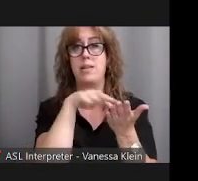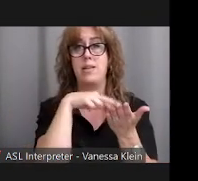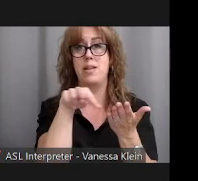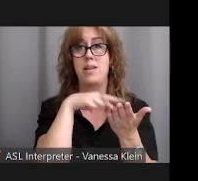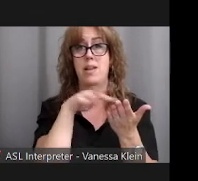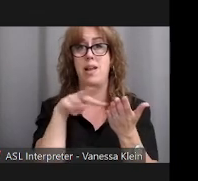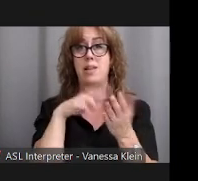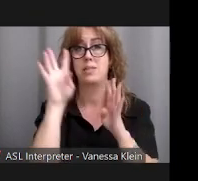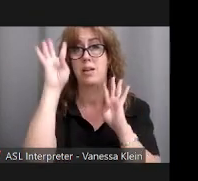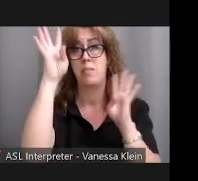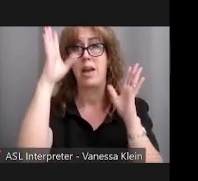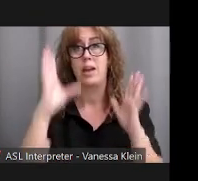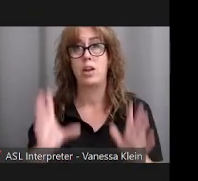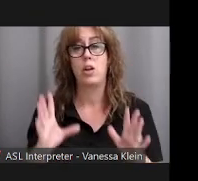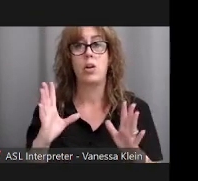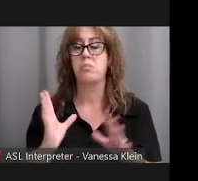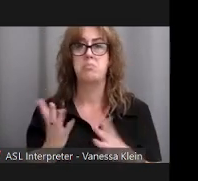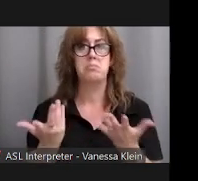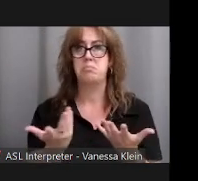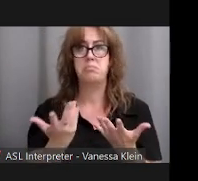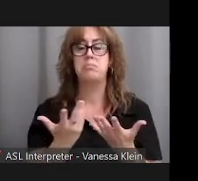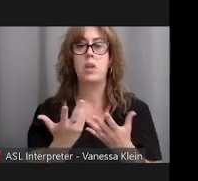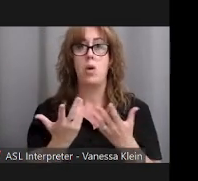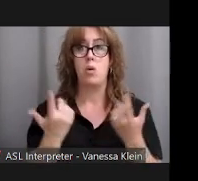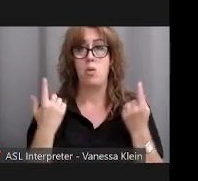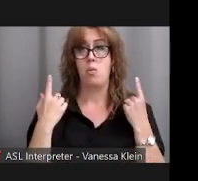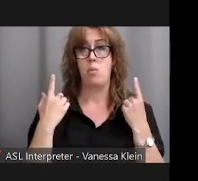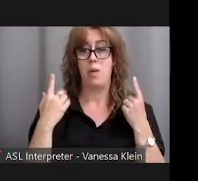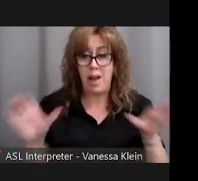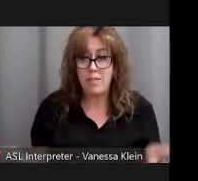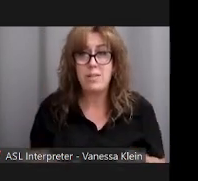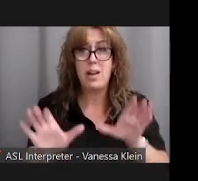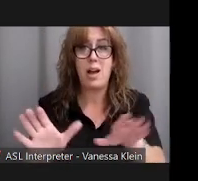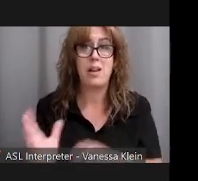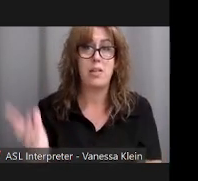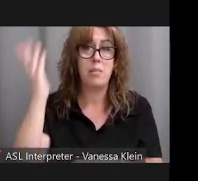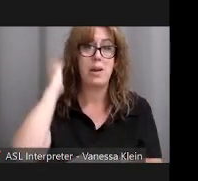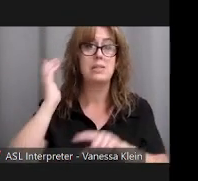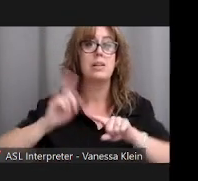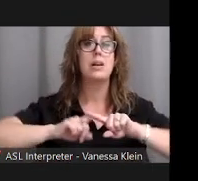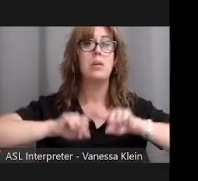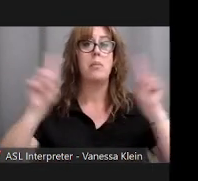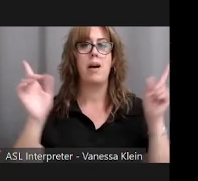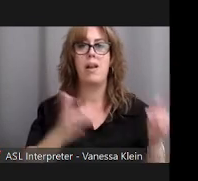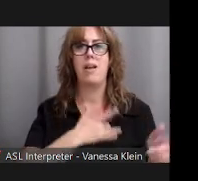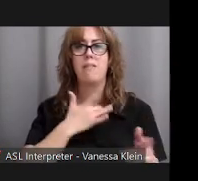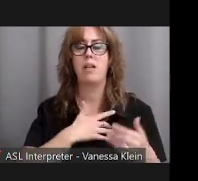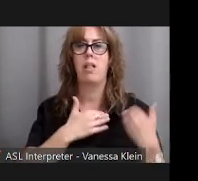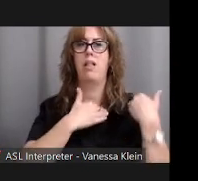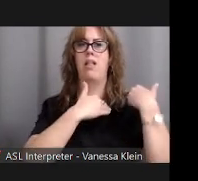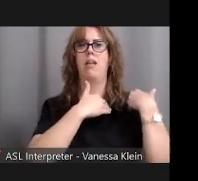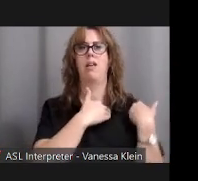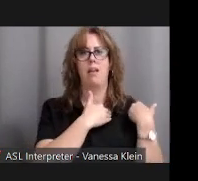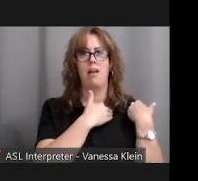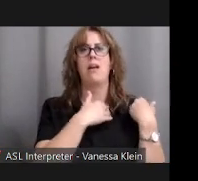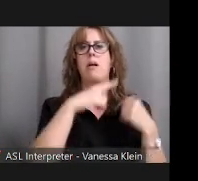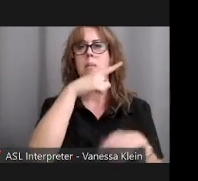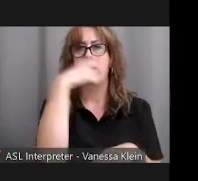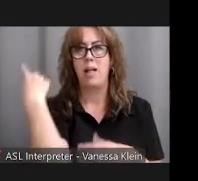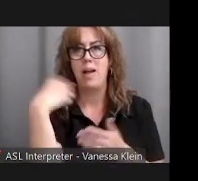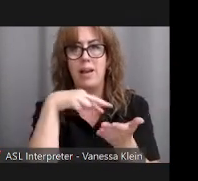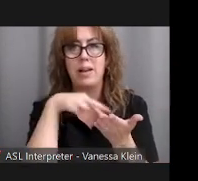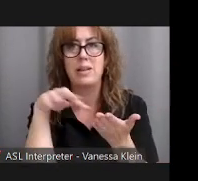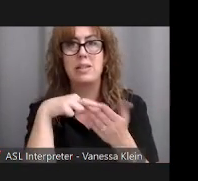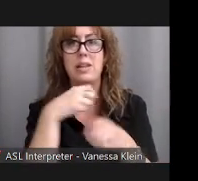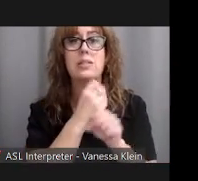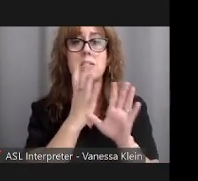the past, I do feel in some ways that there's a weight on Black dance makers in particular to make work that has some